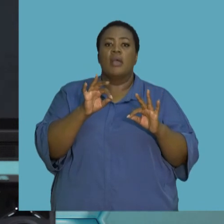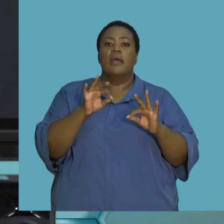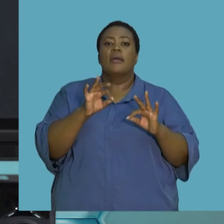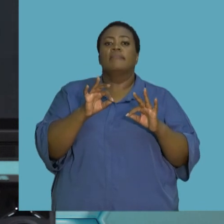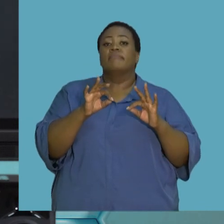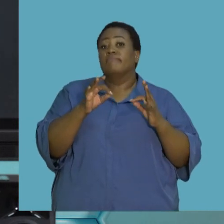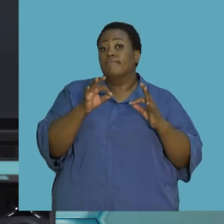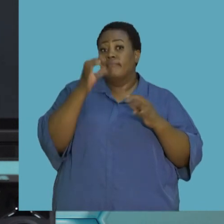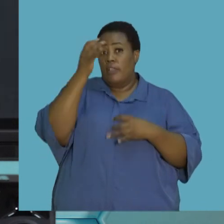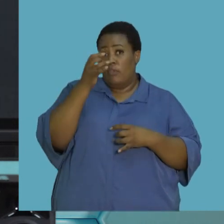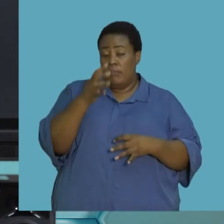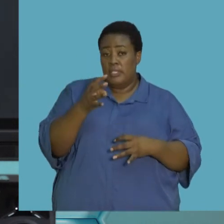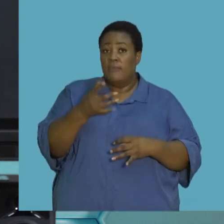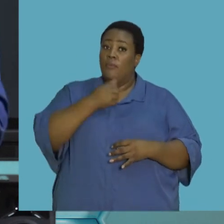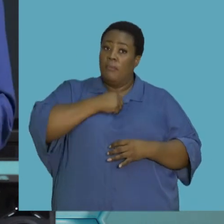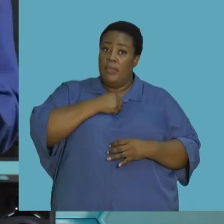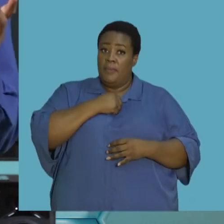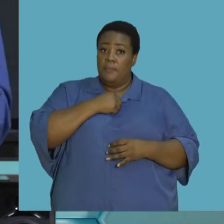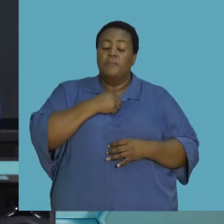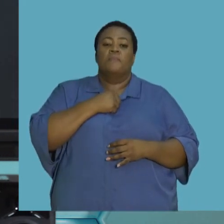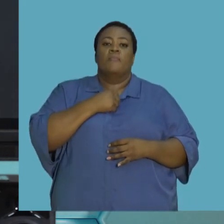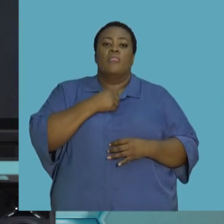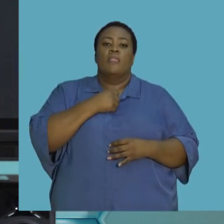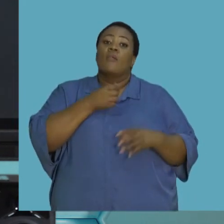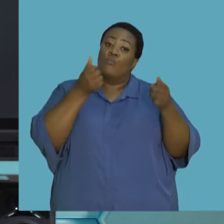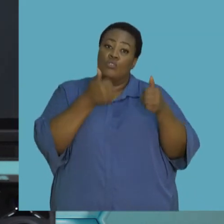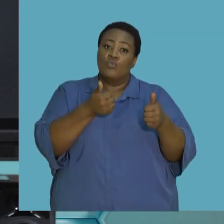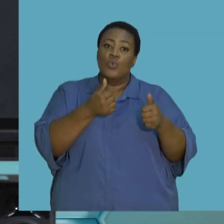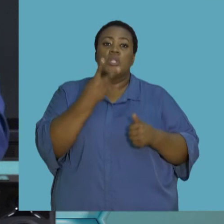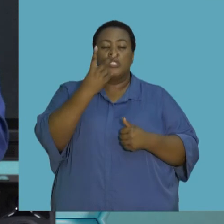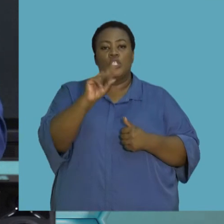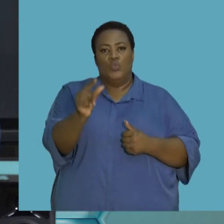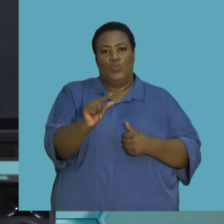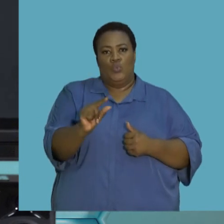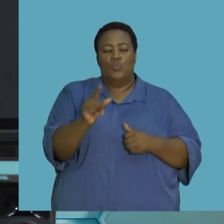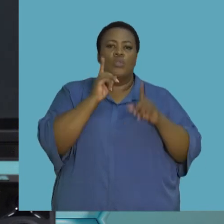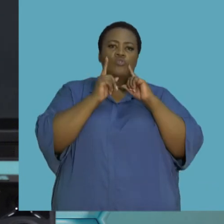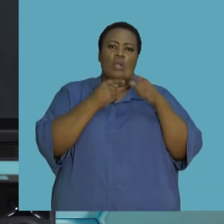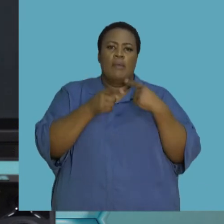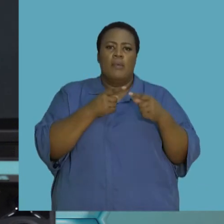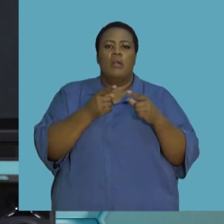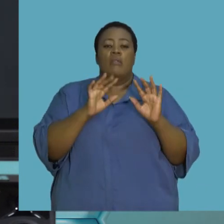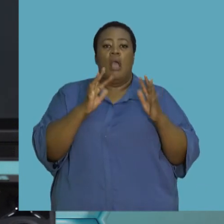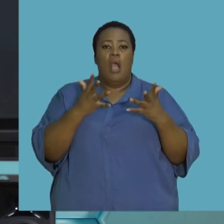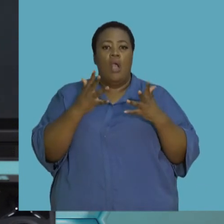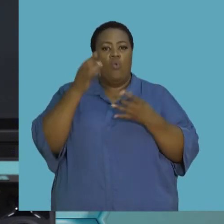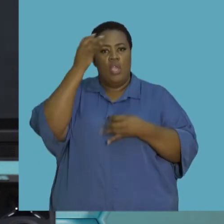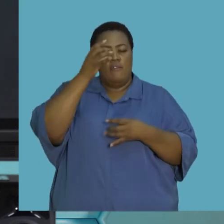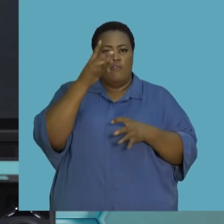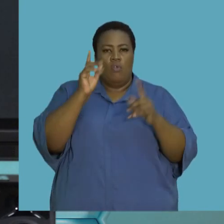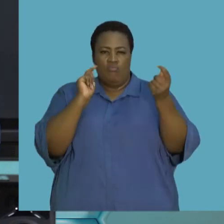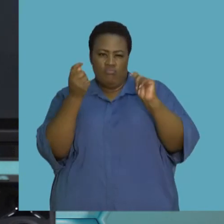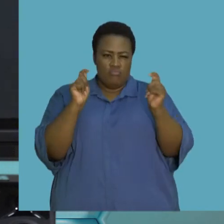generate reliable information. So from my side, it's been a good session. I'll see you guys soon where we talk